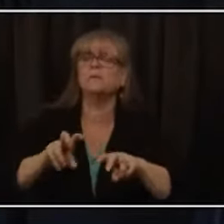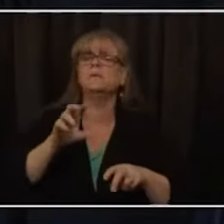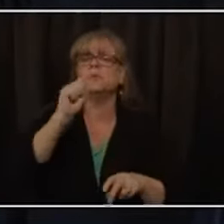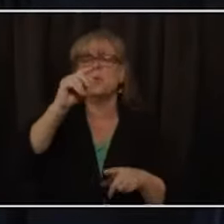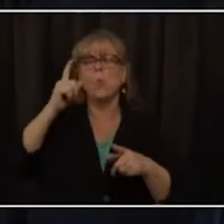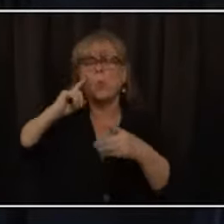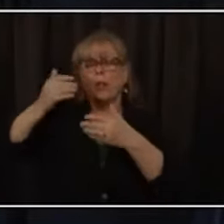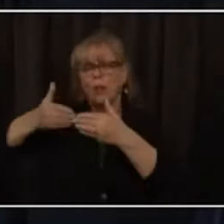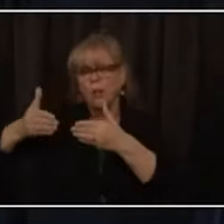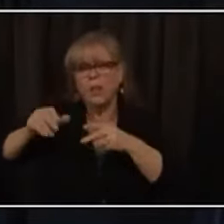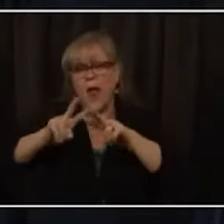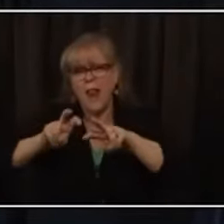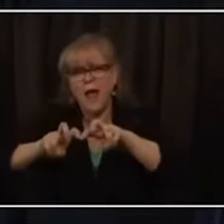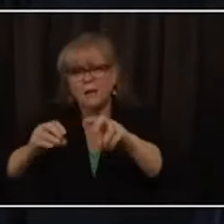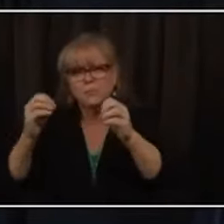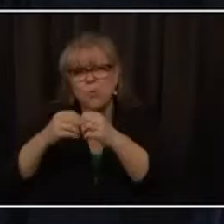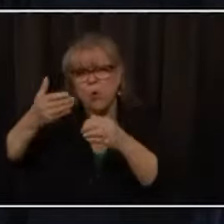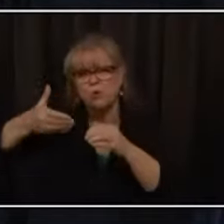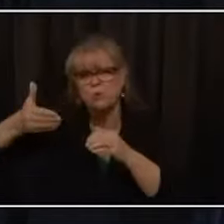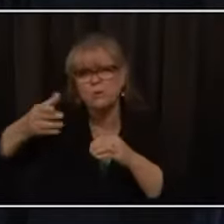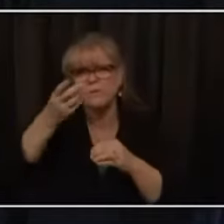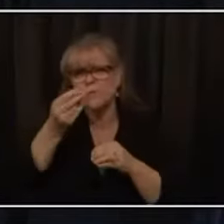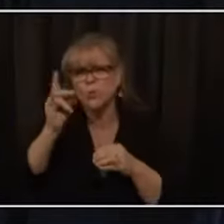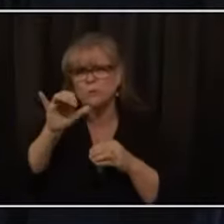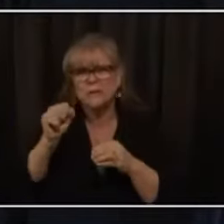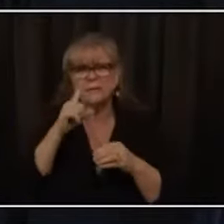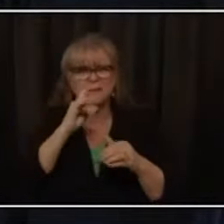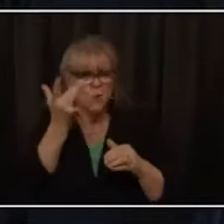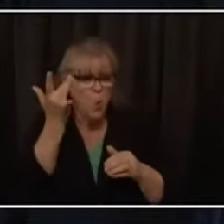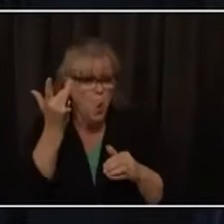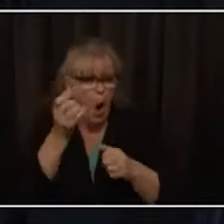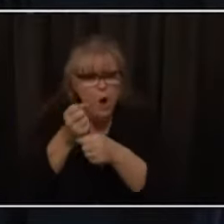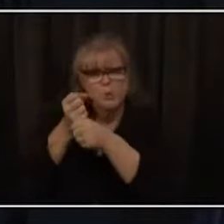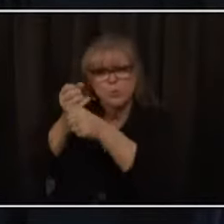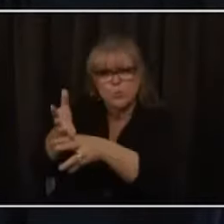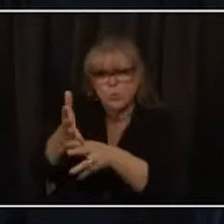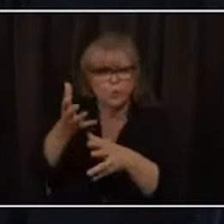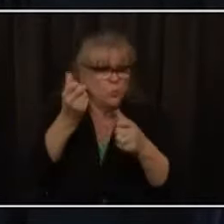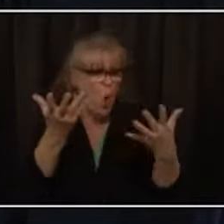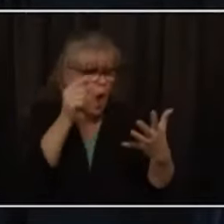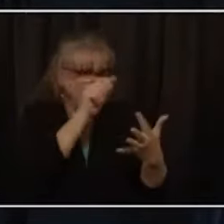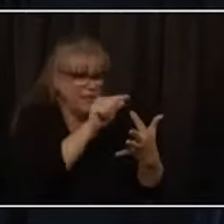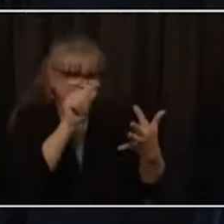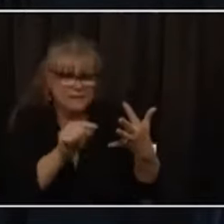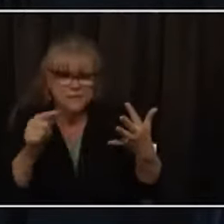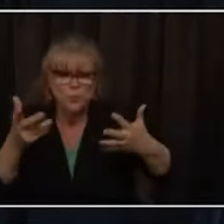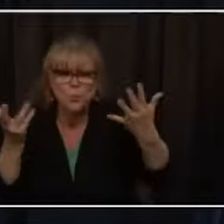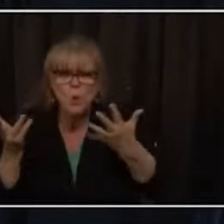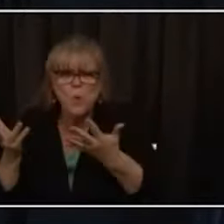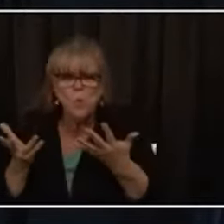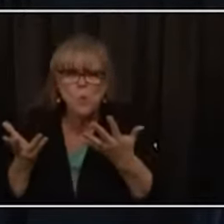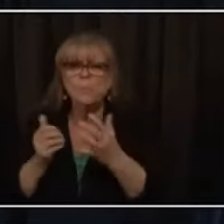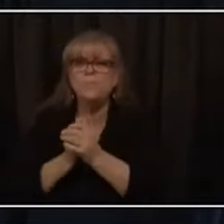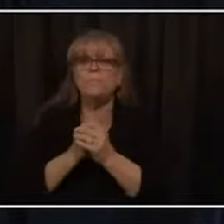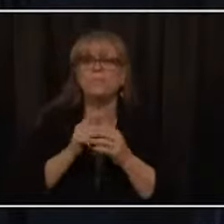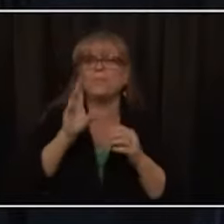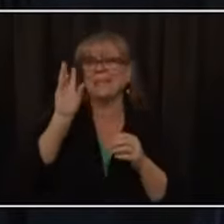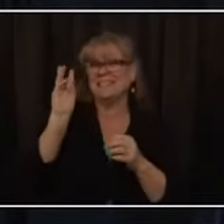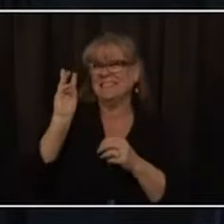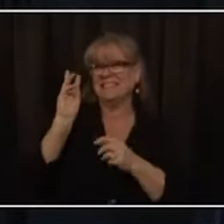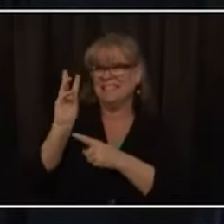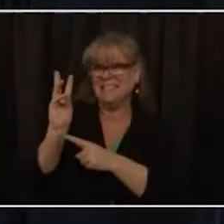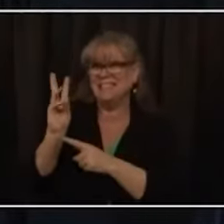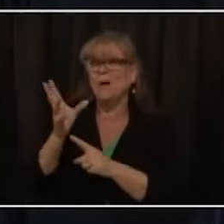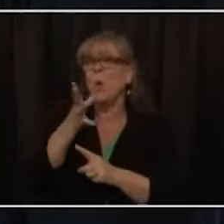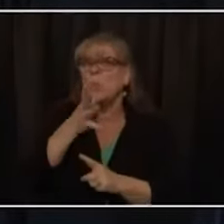States. We know that this condition among these 6 women, CVST, occurs very